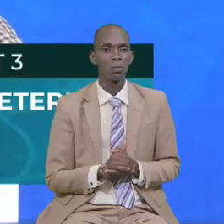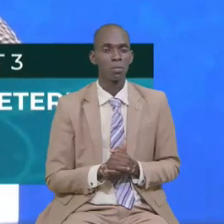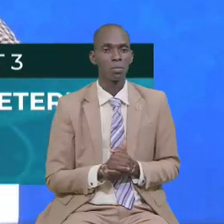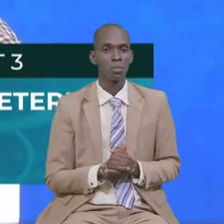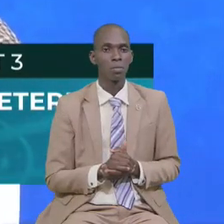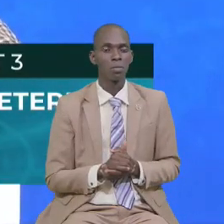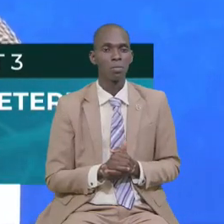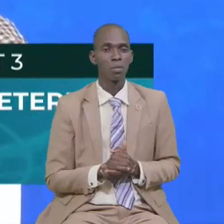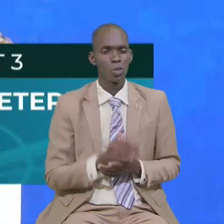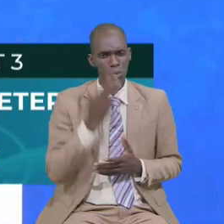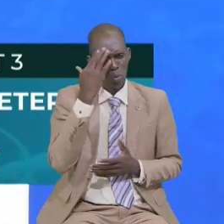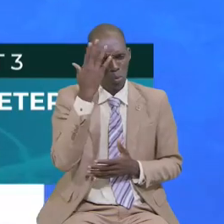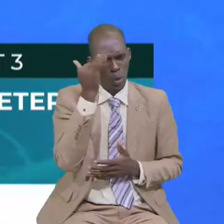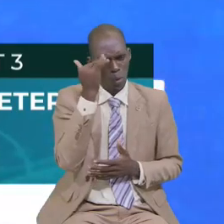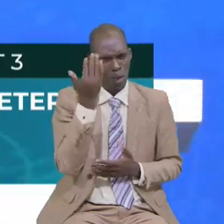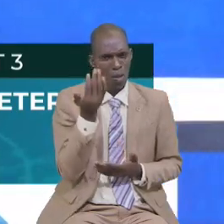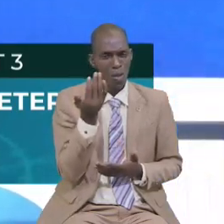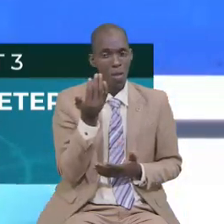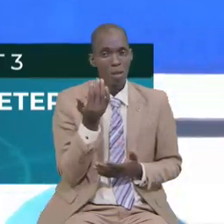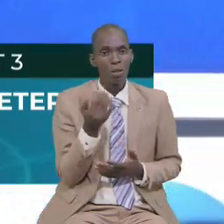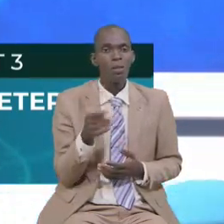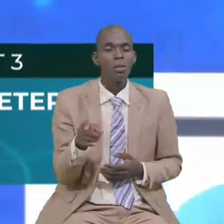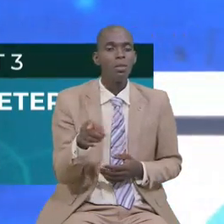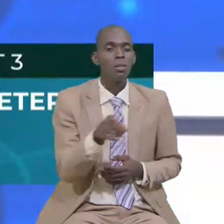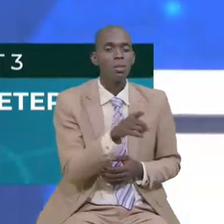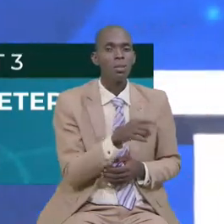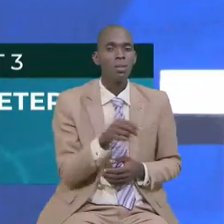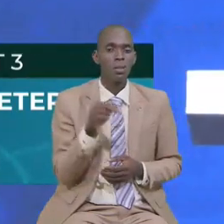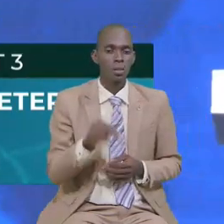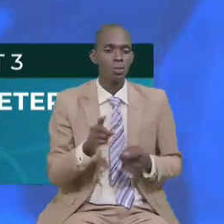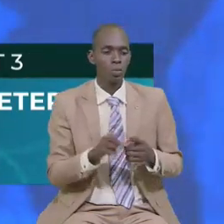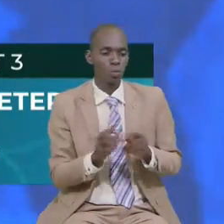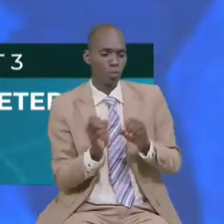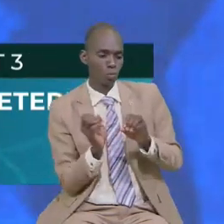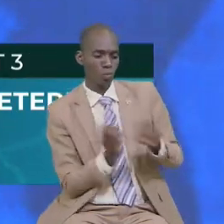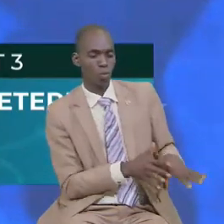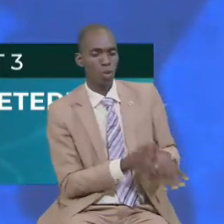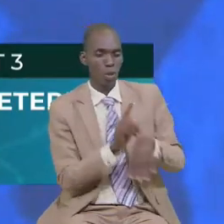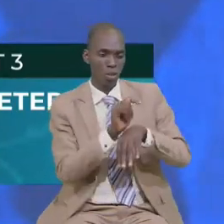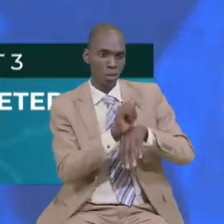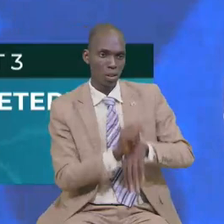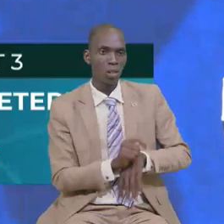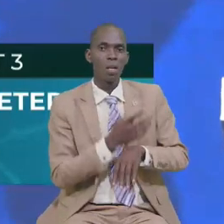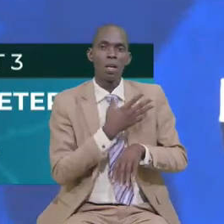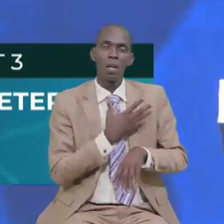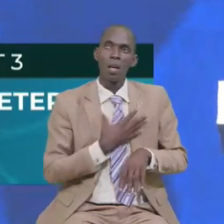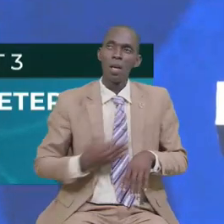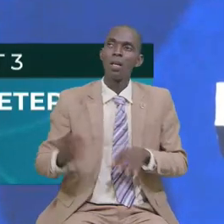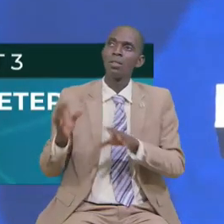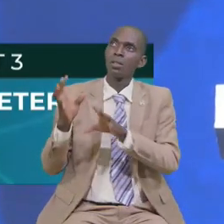You know why? They had to drop tradition and then embrace